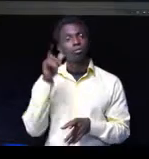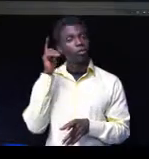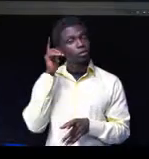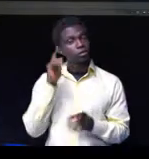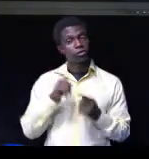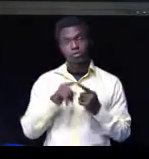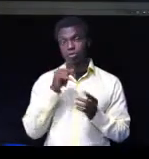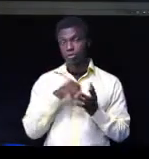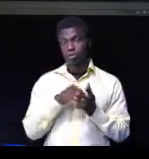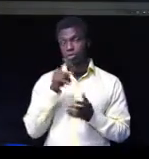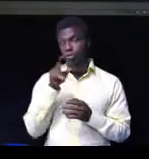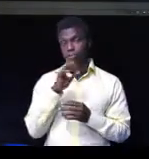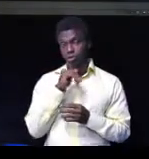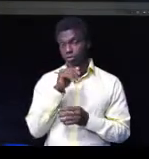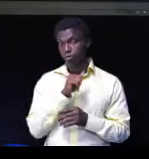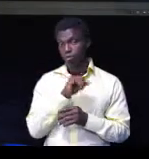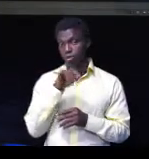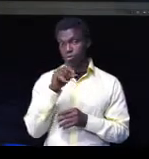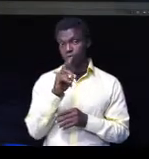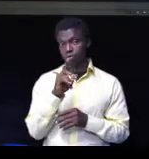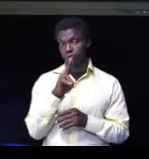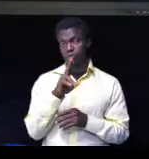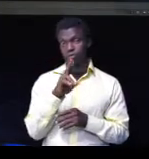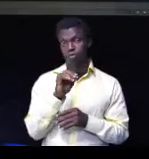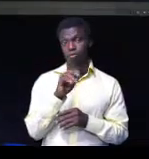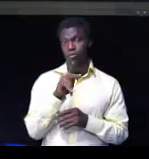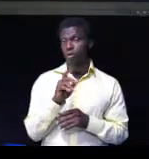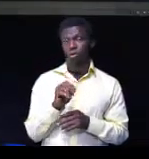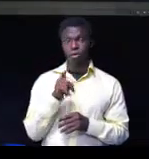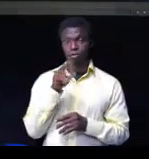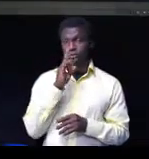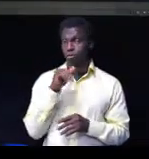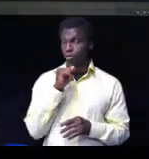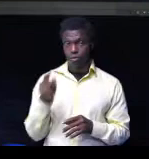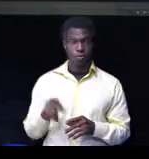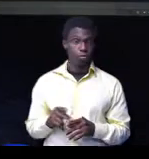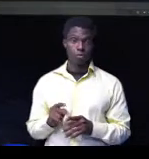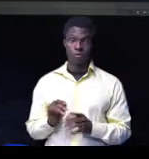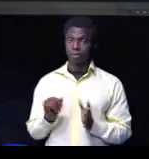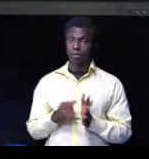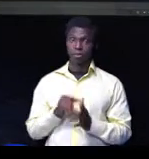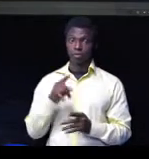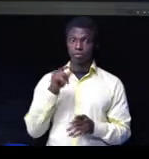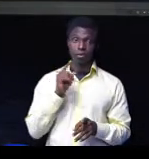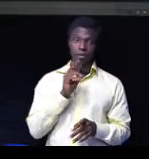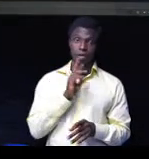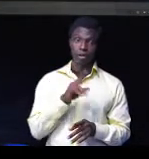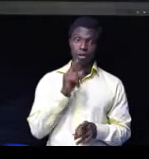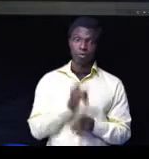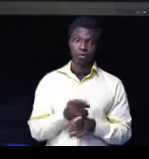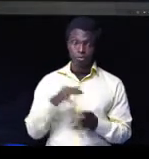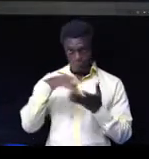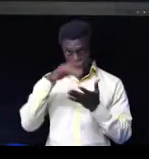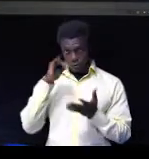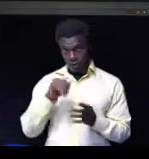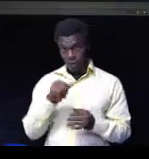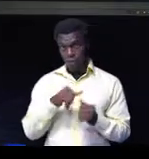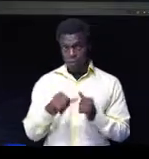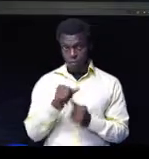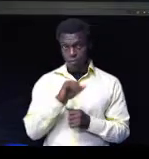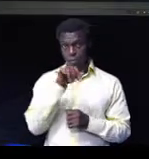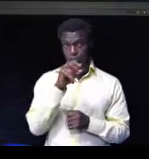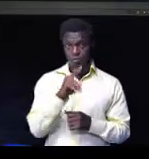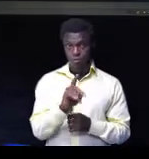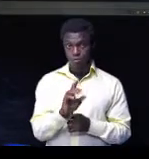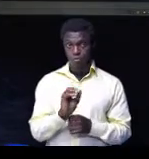are listening to it, you are not a judoka because you are not practicing judo. You are just learning about judo.